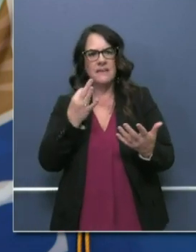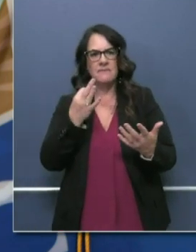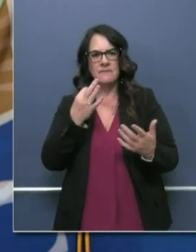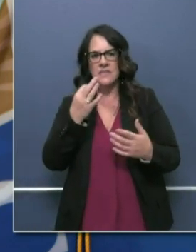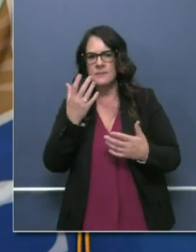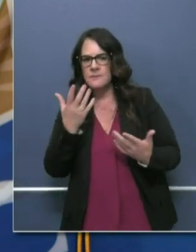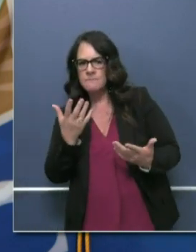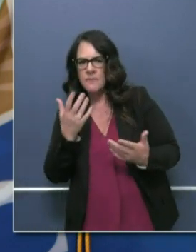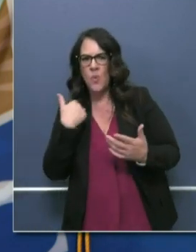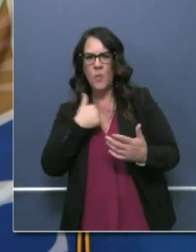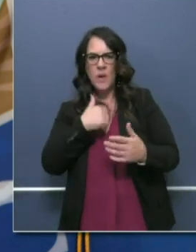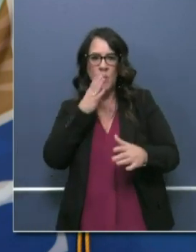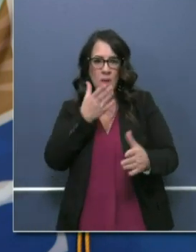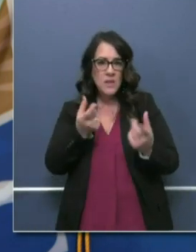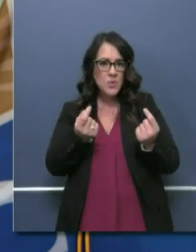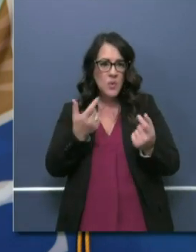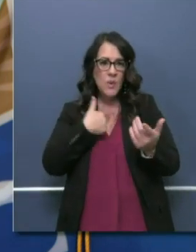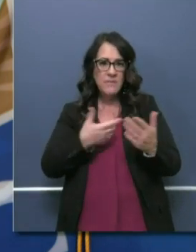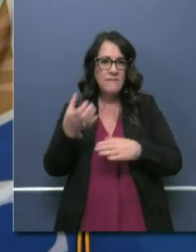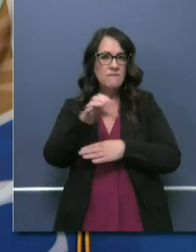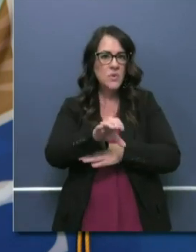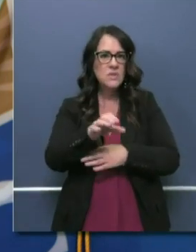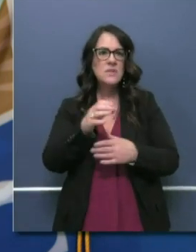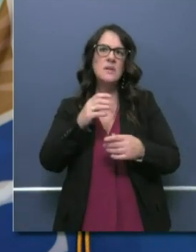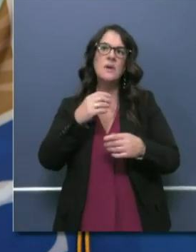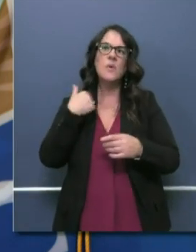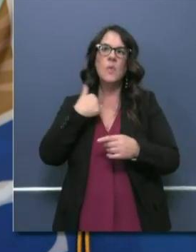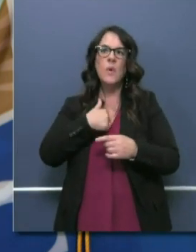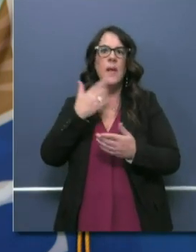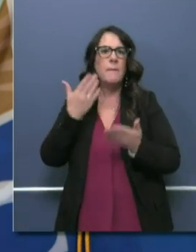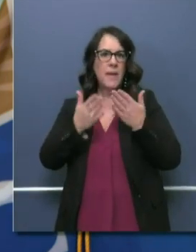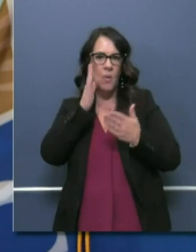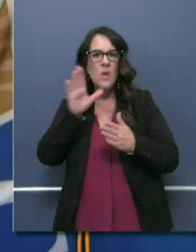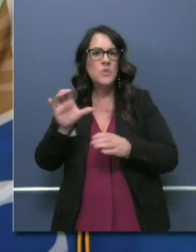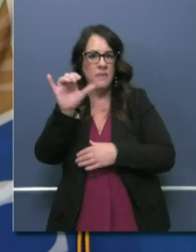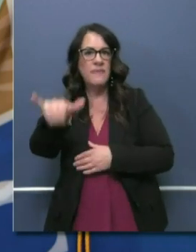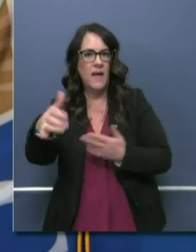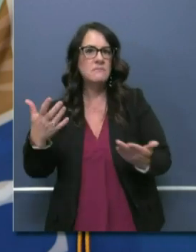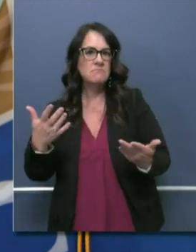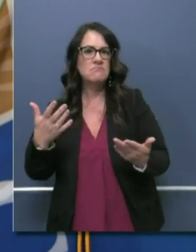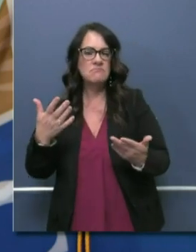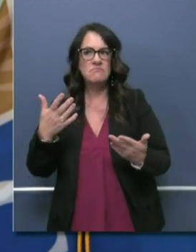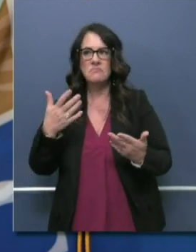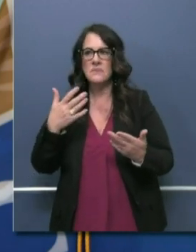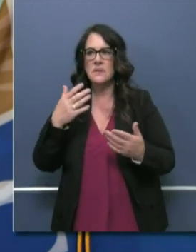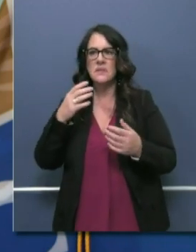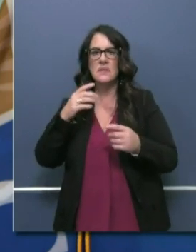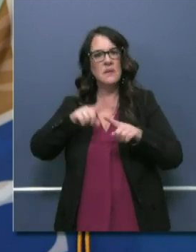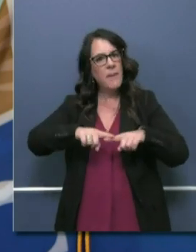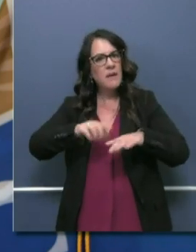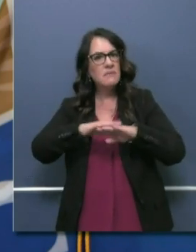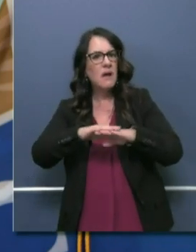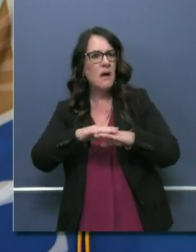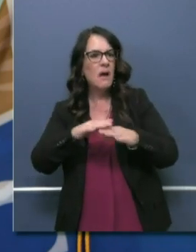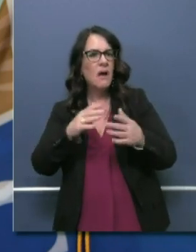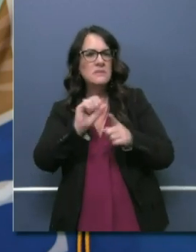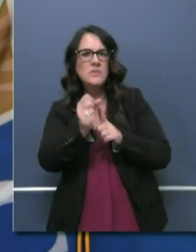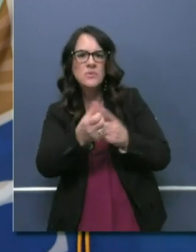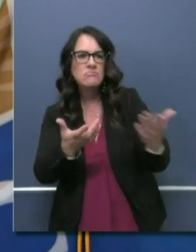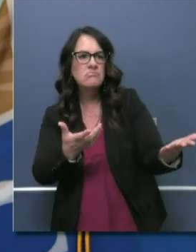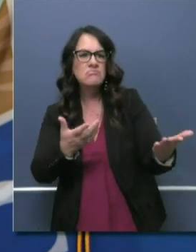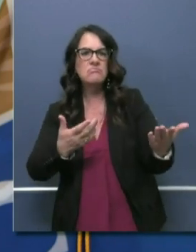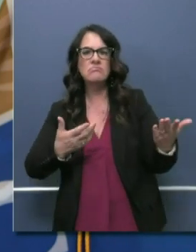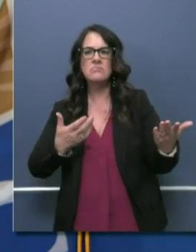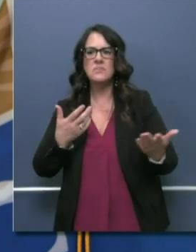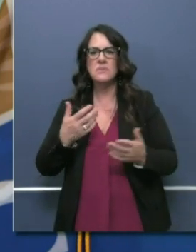enforcement, but there are occasions where the state will enforce. But again, I think we're at a place where people want to work together, get along. People